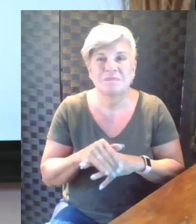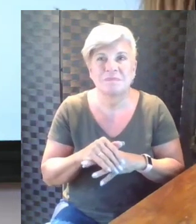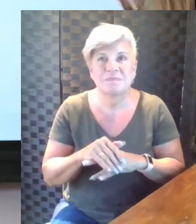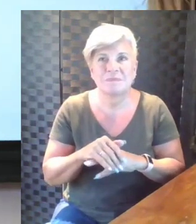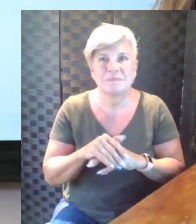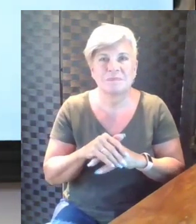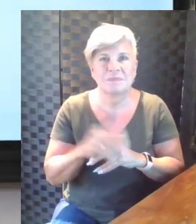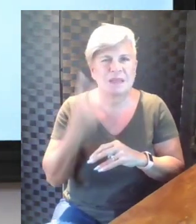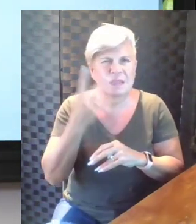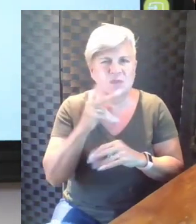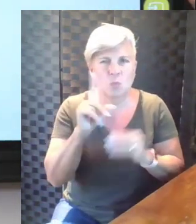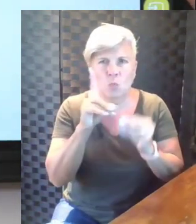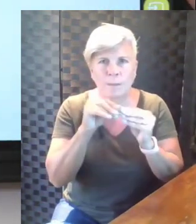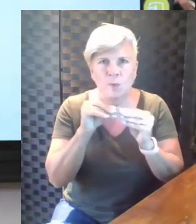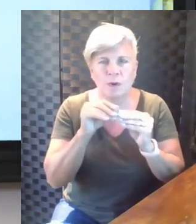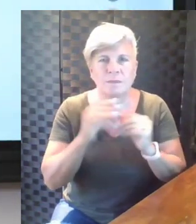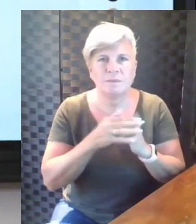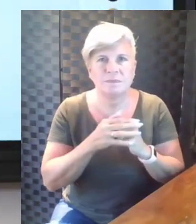Now let's take a look at one more.